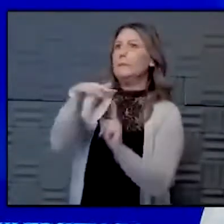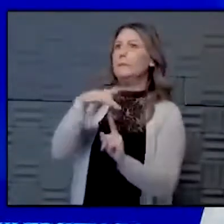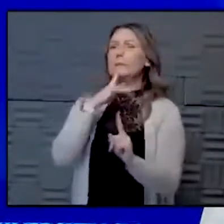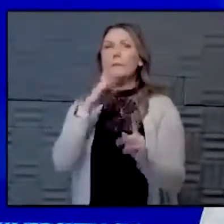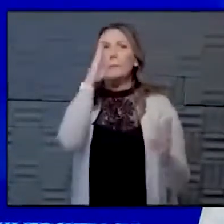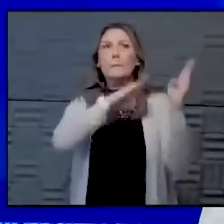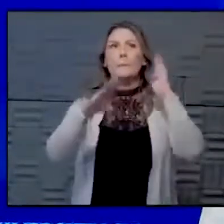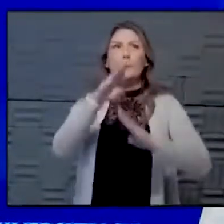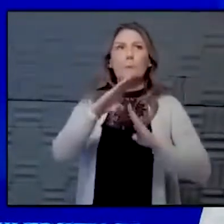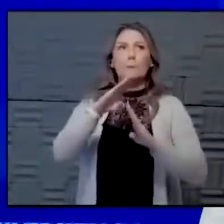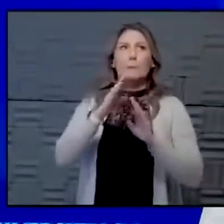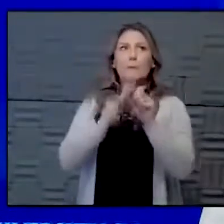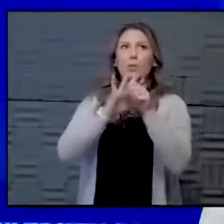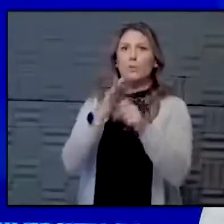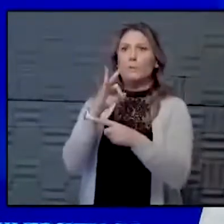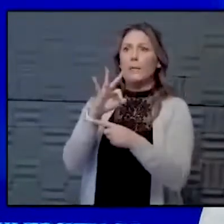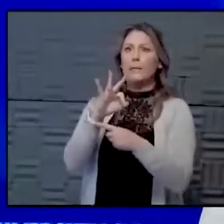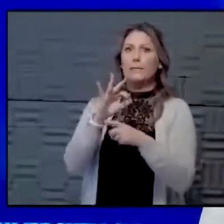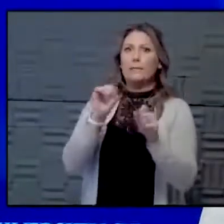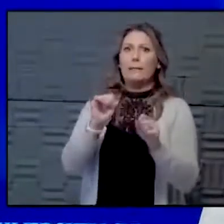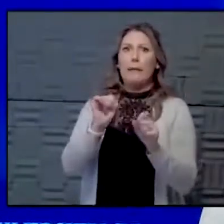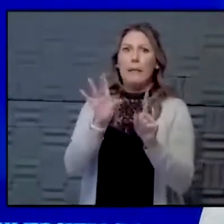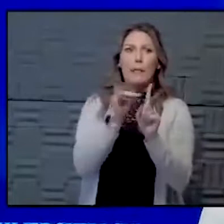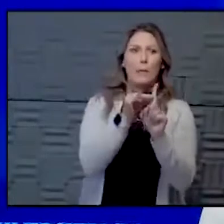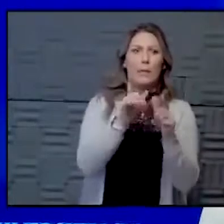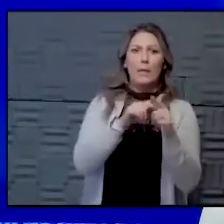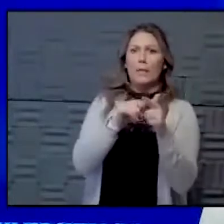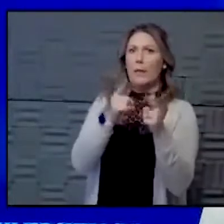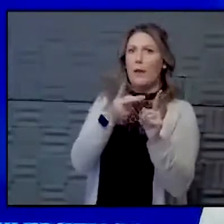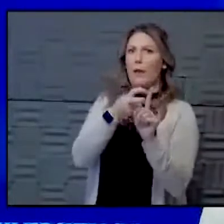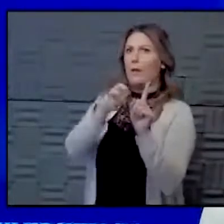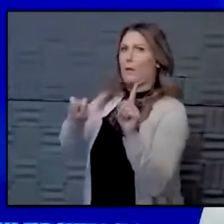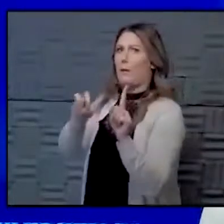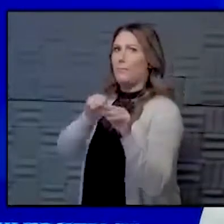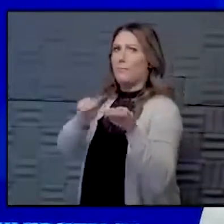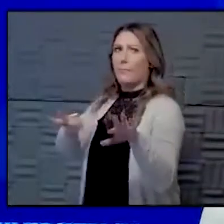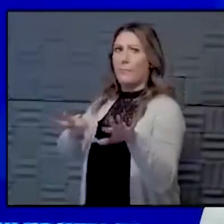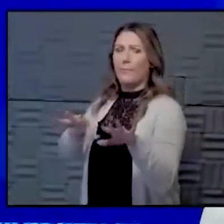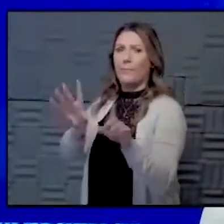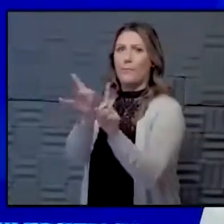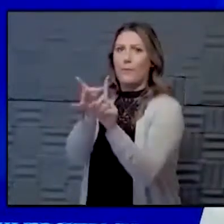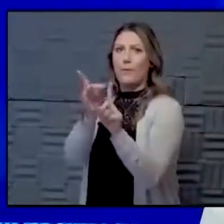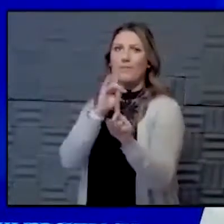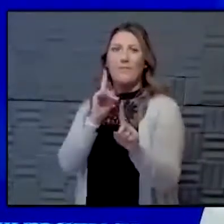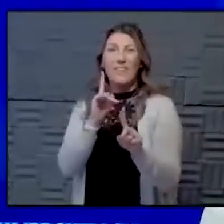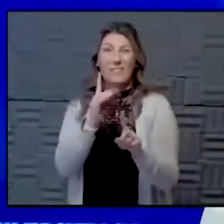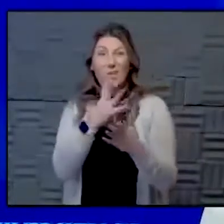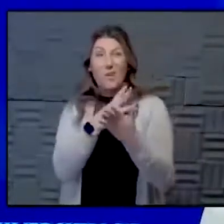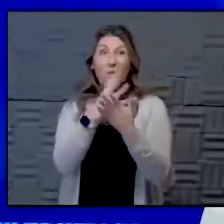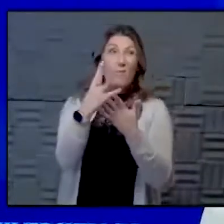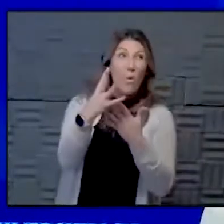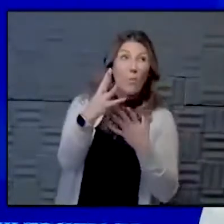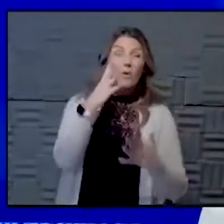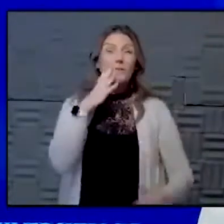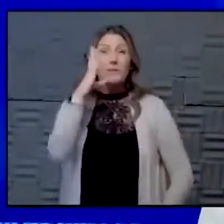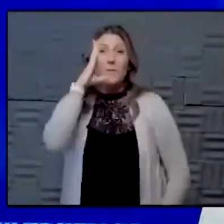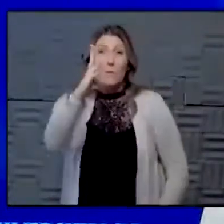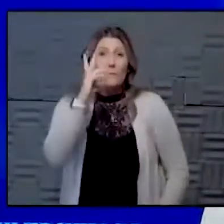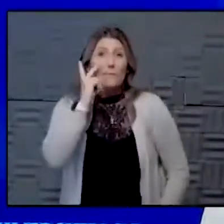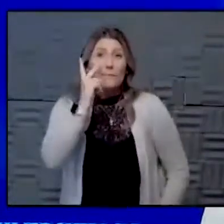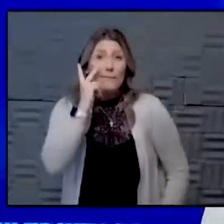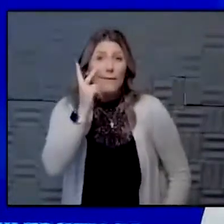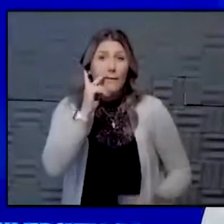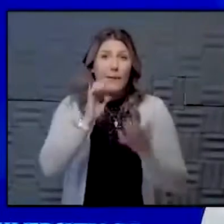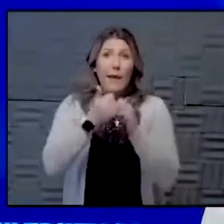COVID-19 home, then you know, if you give it 2 to 4 weeks, you're going to know how successful and how safe it really is, because we'll be back